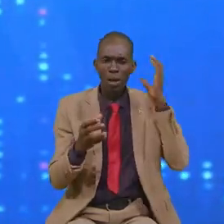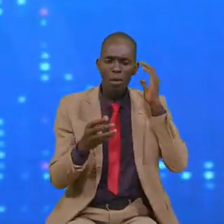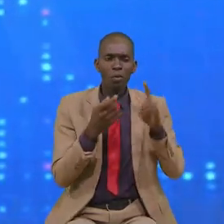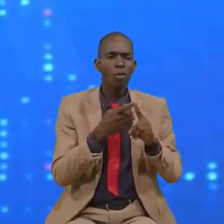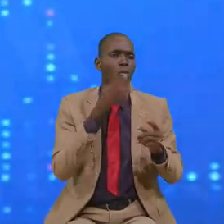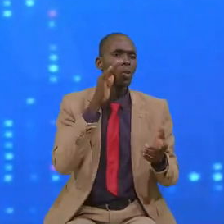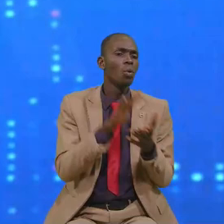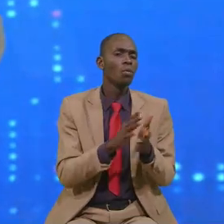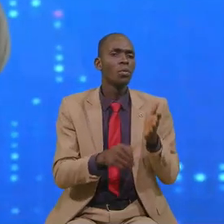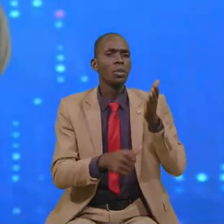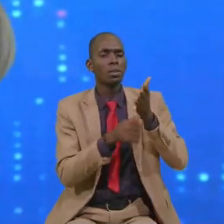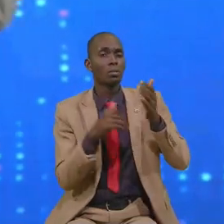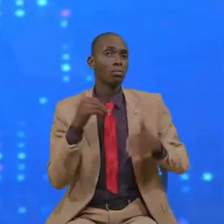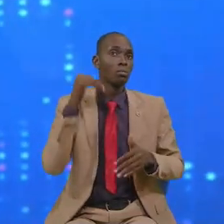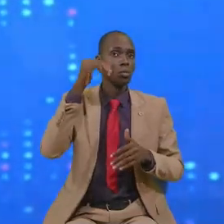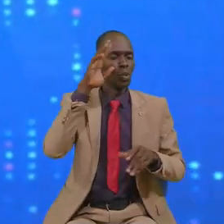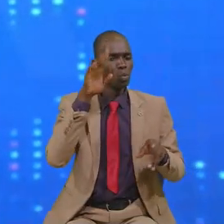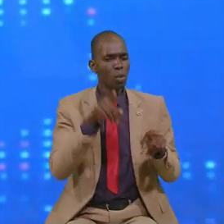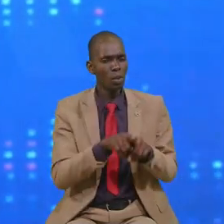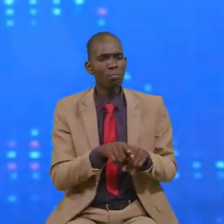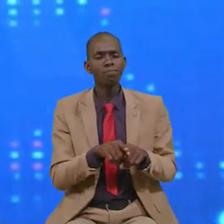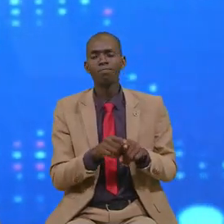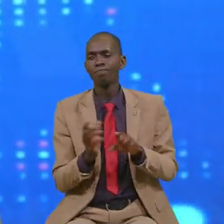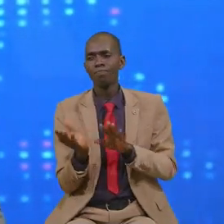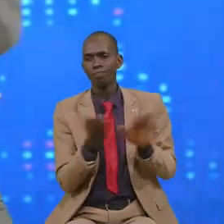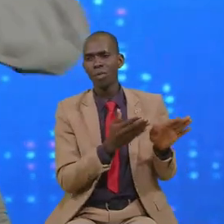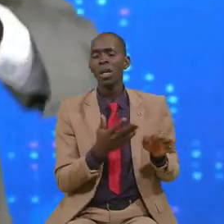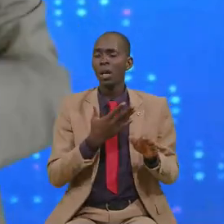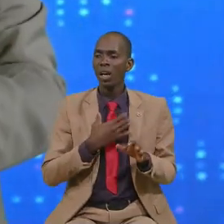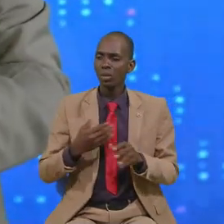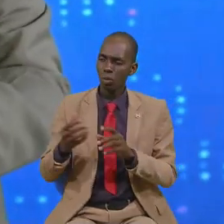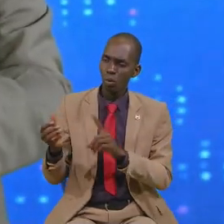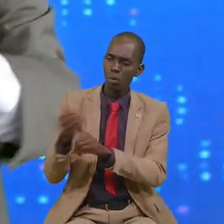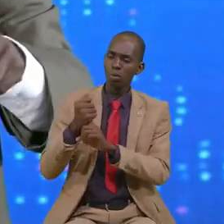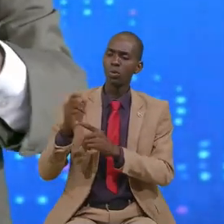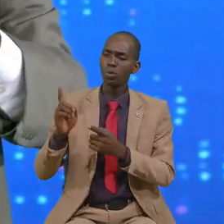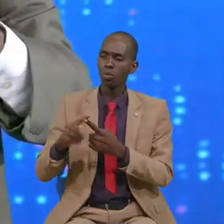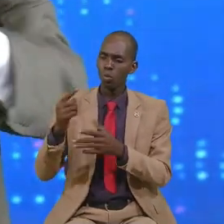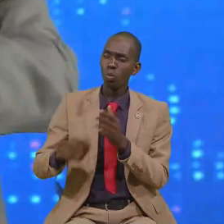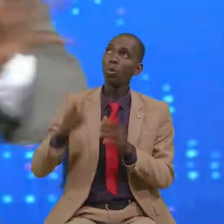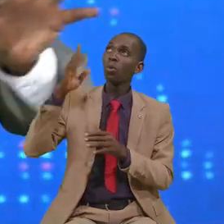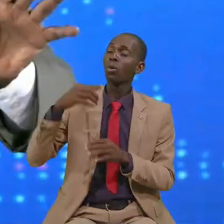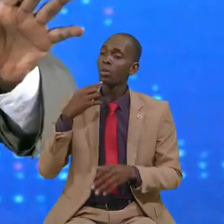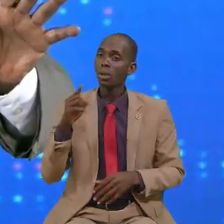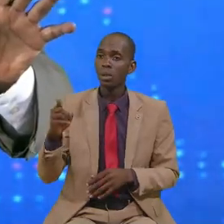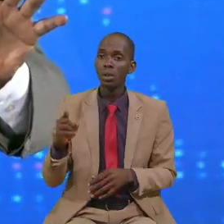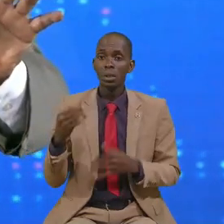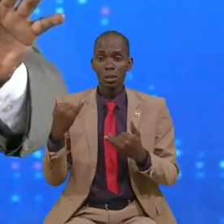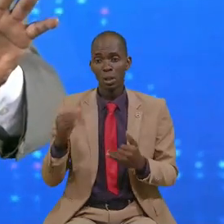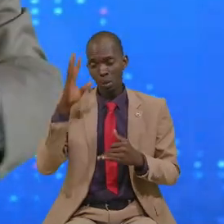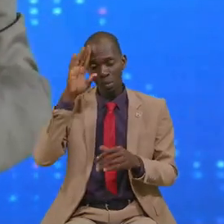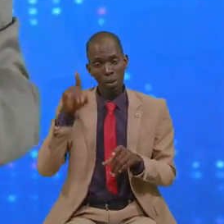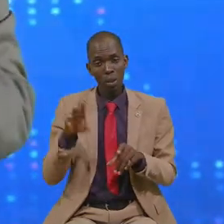he carried what the Lord told him in his heart. And I want to tell you, he went to many countries of